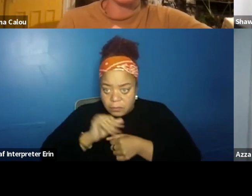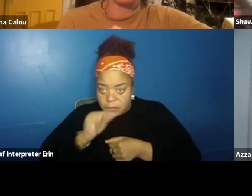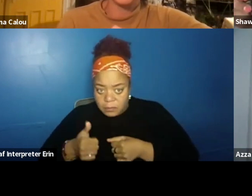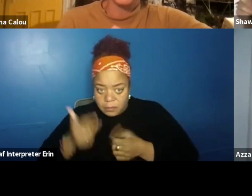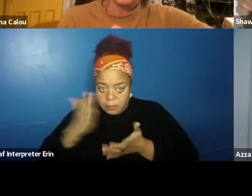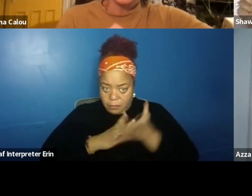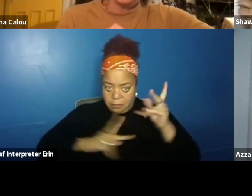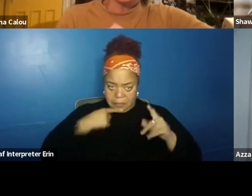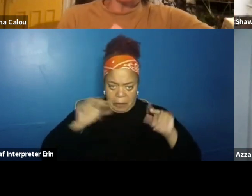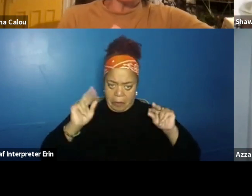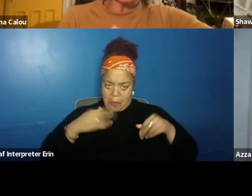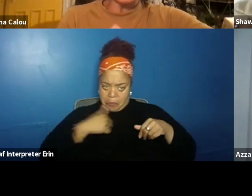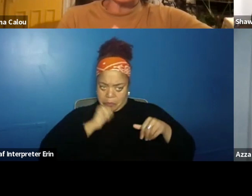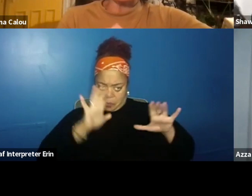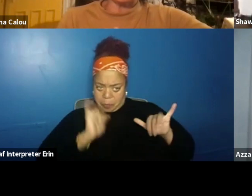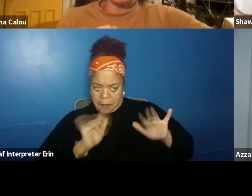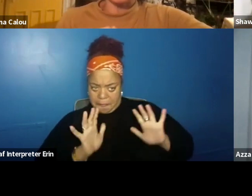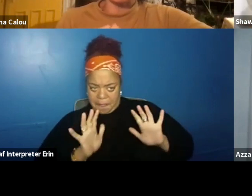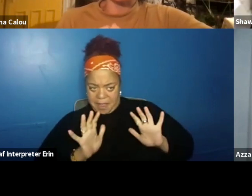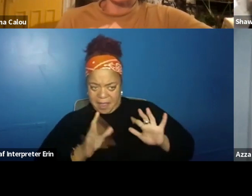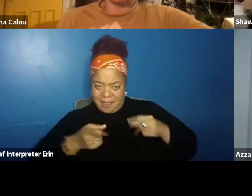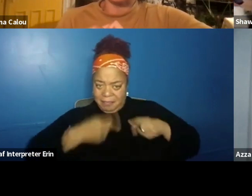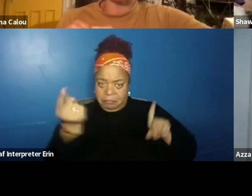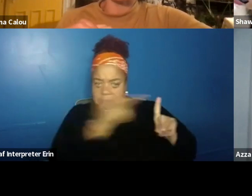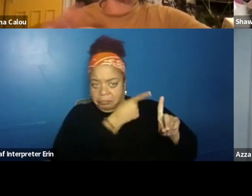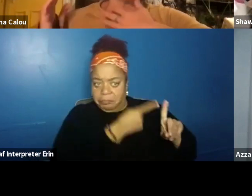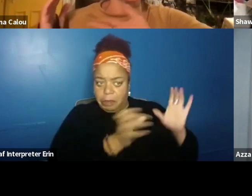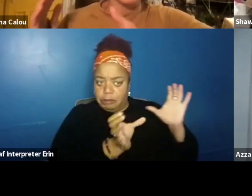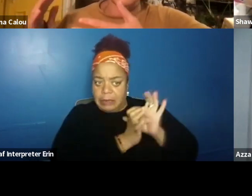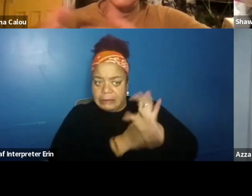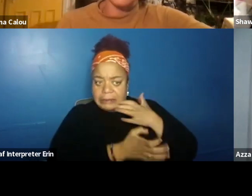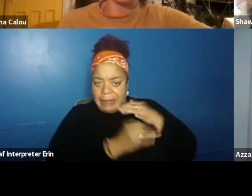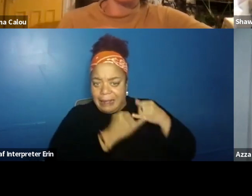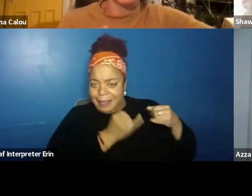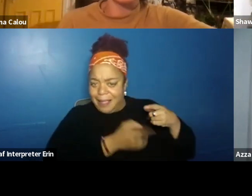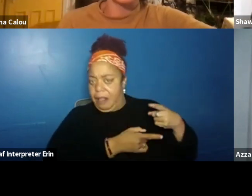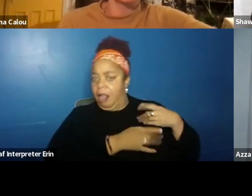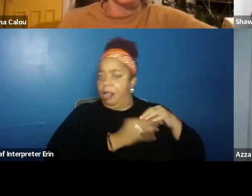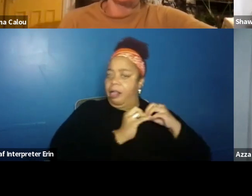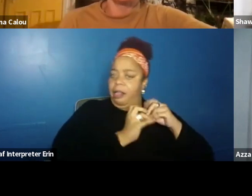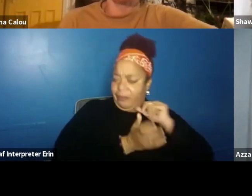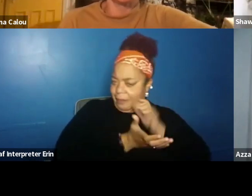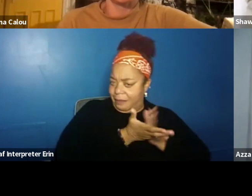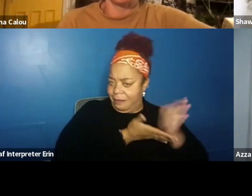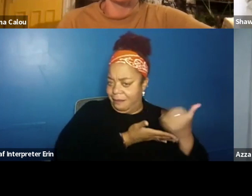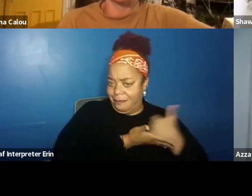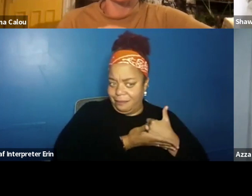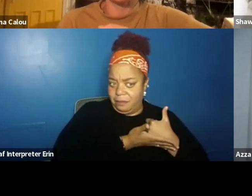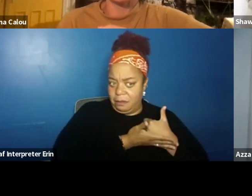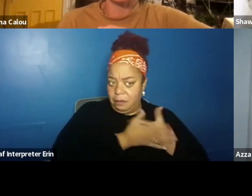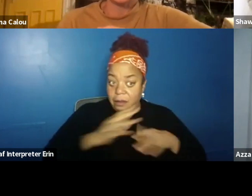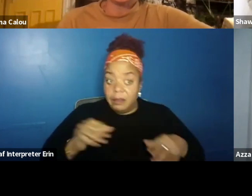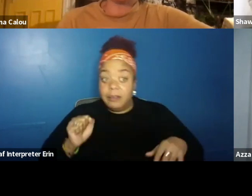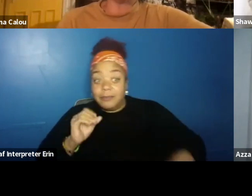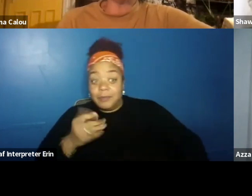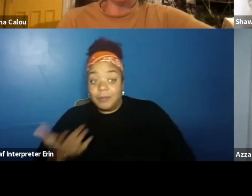issue. So currently 988 and crisis hotlines like Crisis Text Line, Trevor Project, they're not geolocating callers